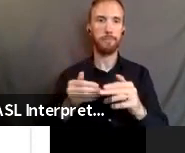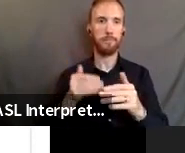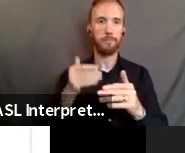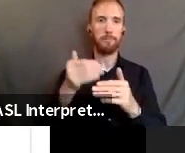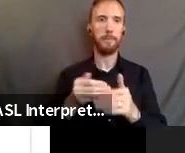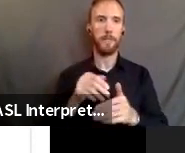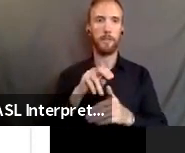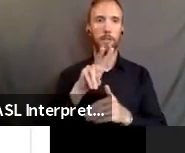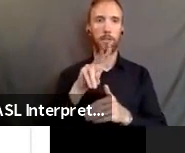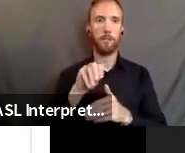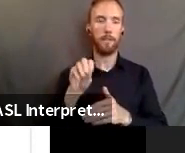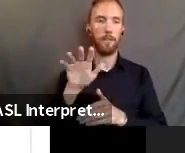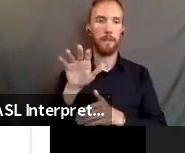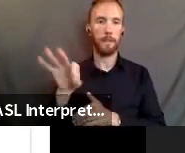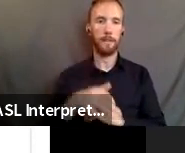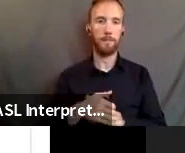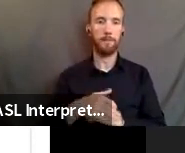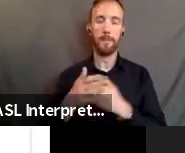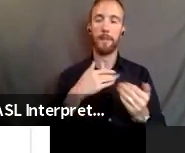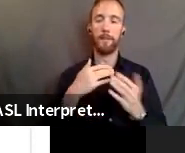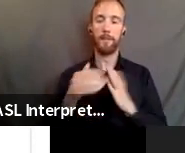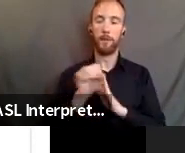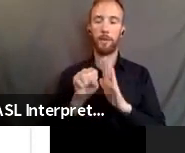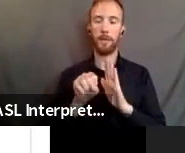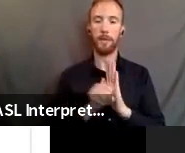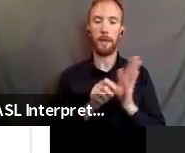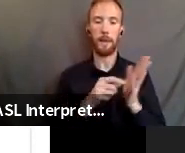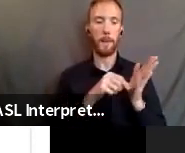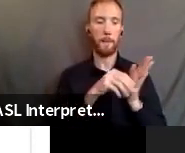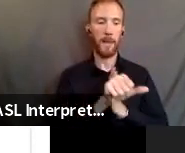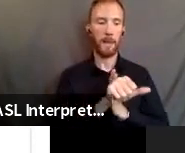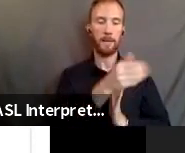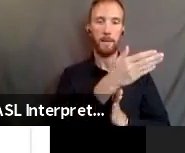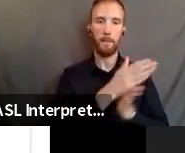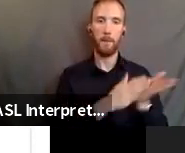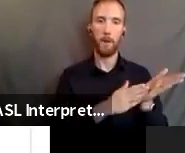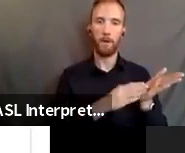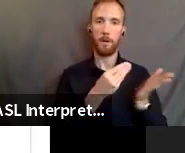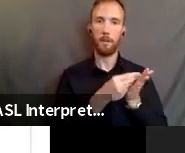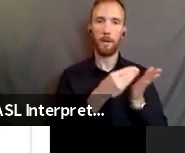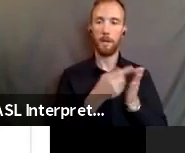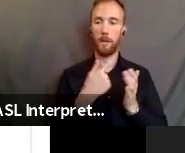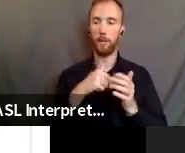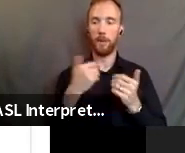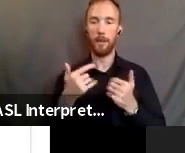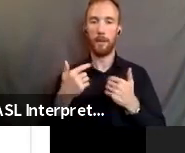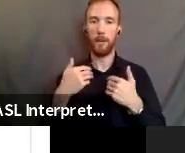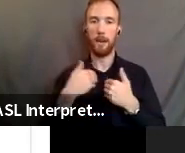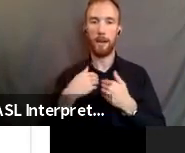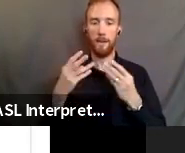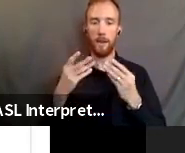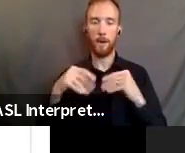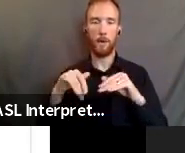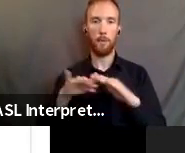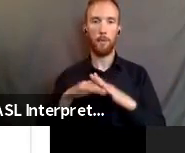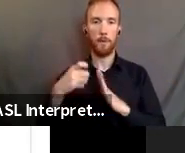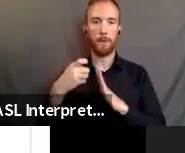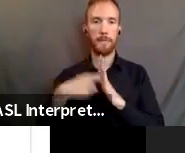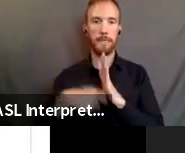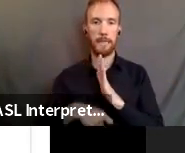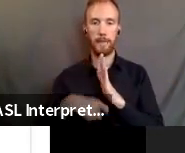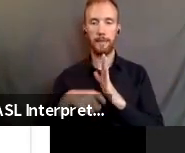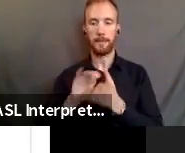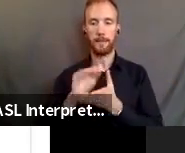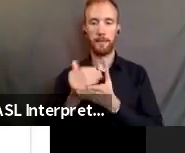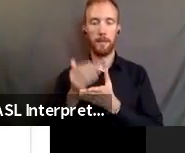even though the state provides only a portion of the funding we cps now have a dedicated property tax levy that will grow over the next 10 to 15 years